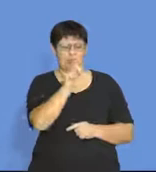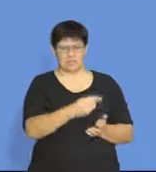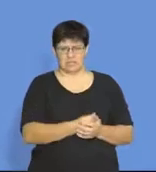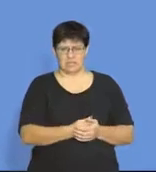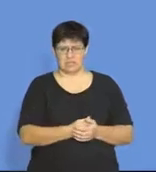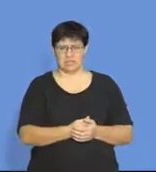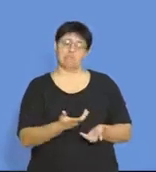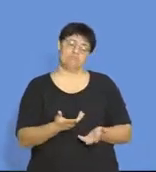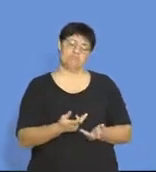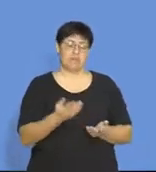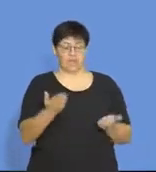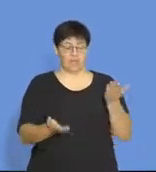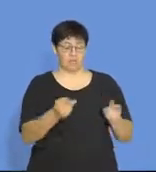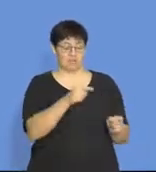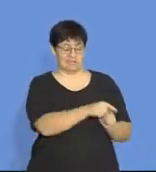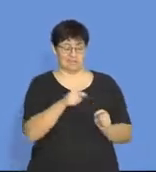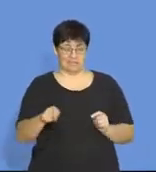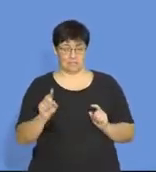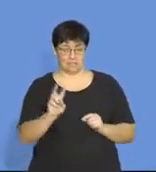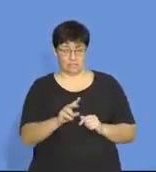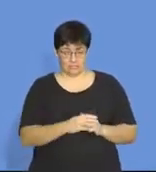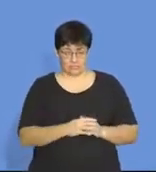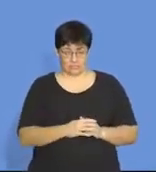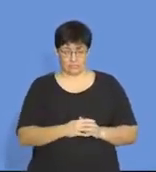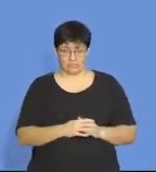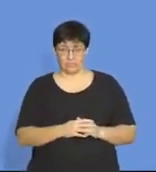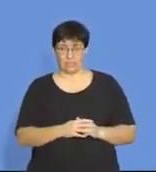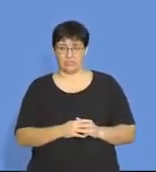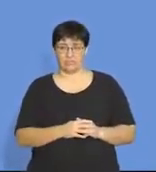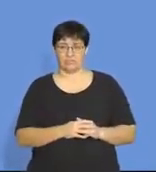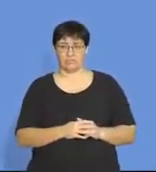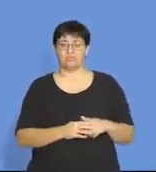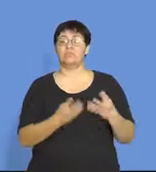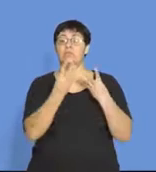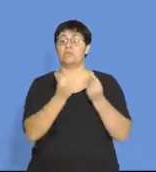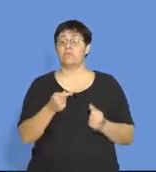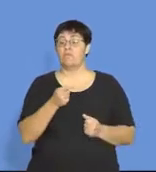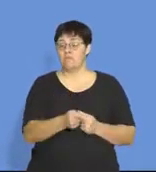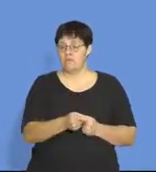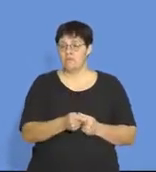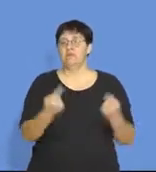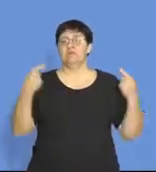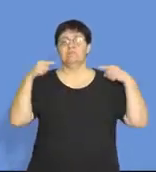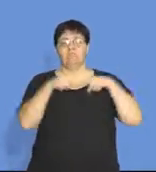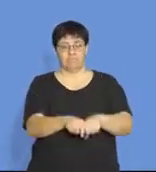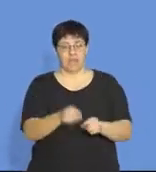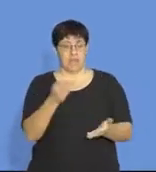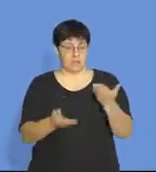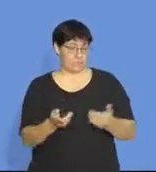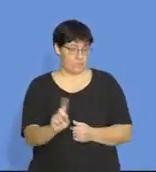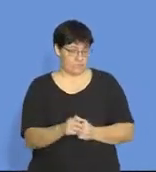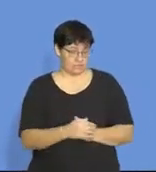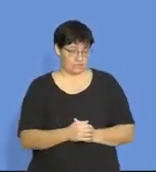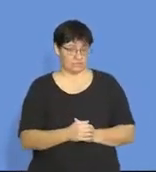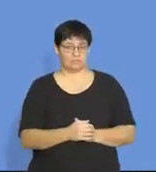mean. So consider the two equations that I have here. And to solve this as a simultaneous